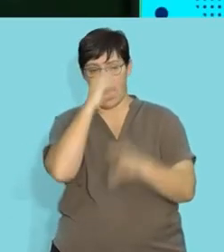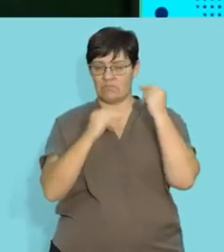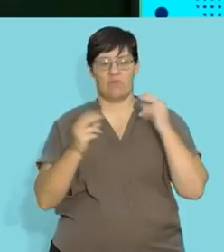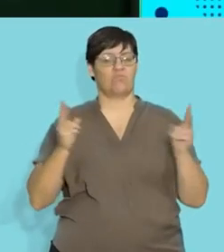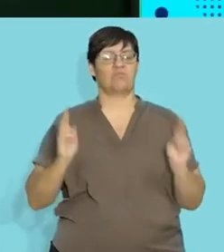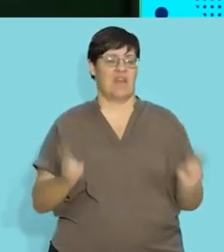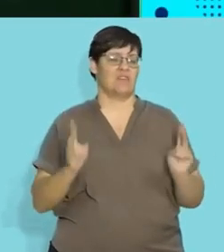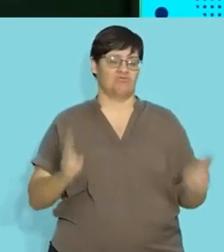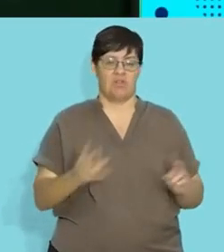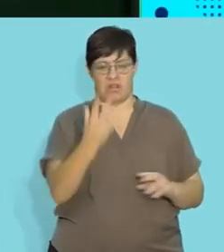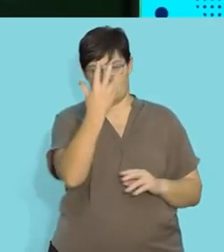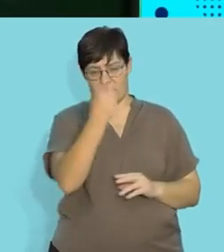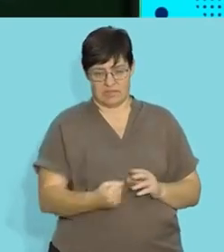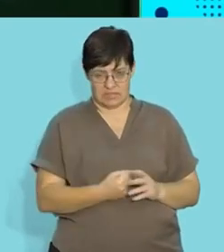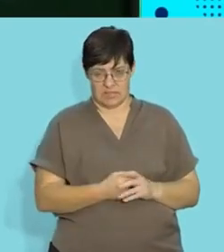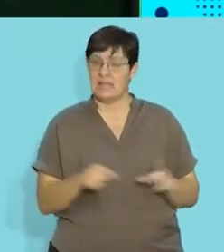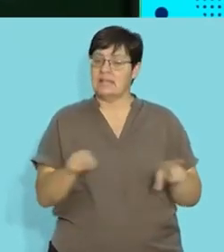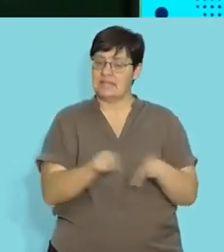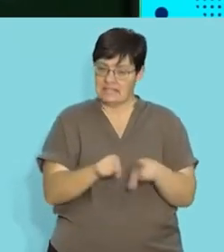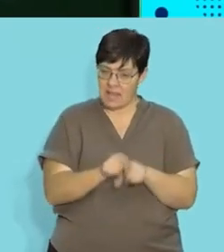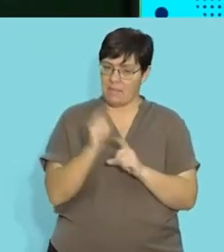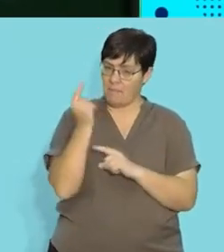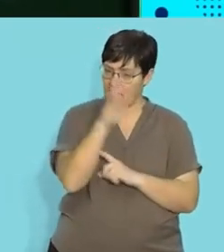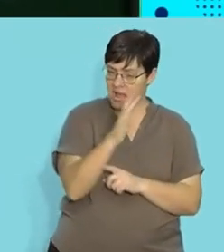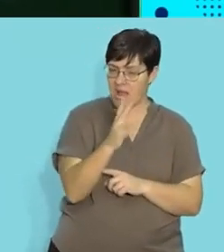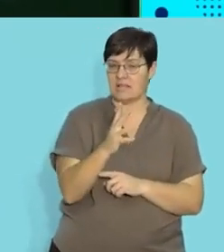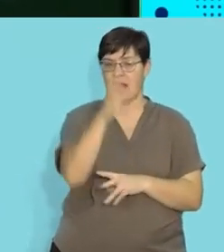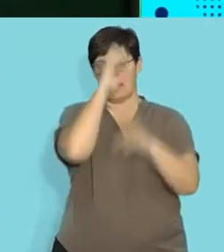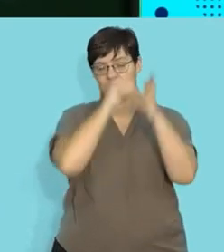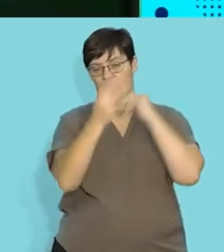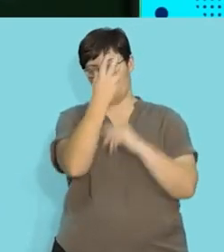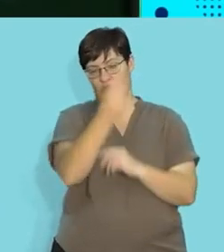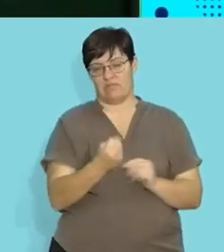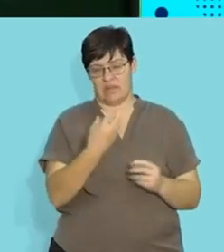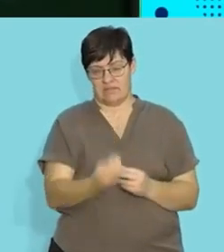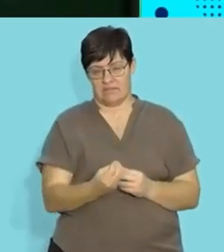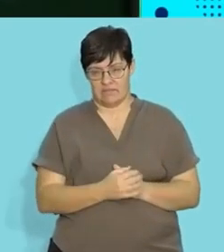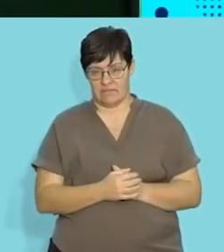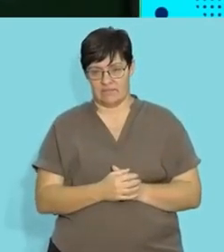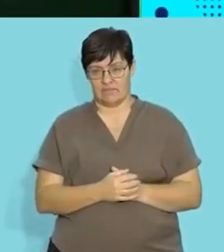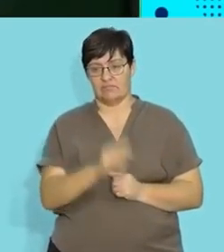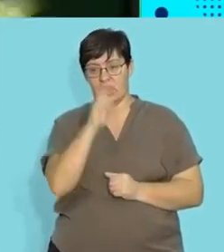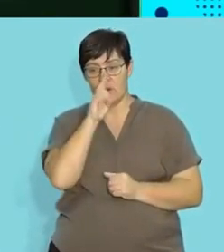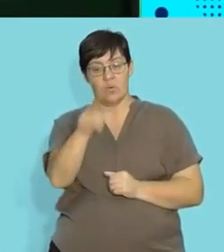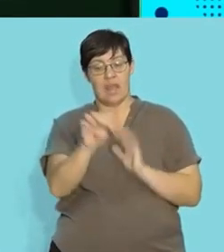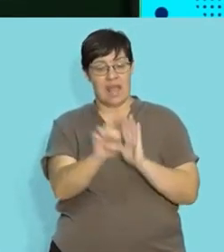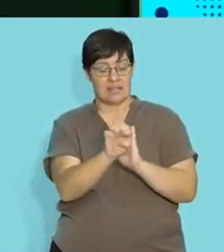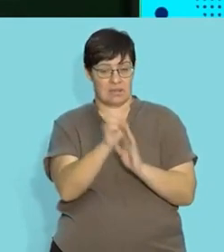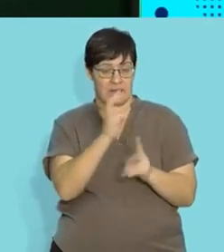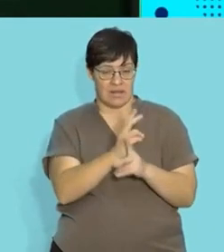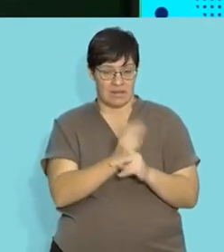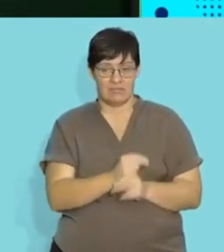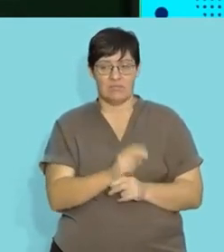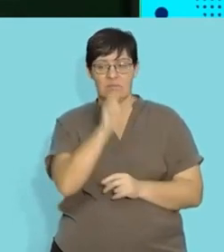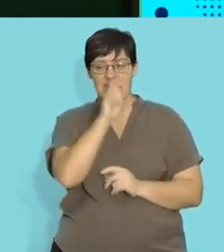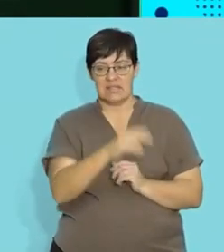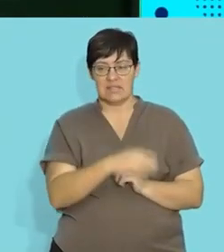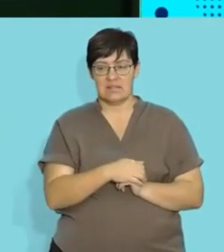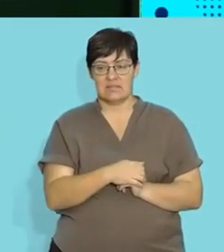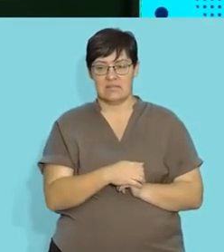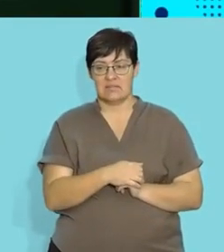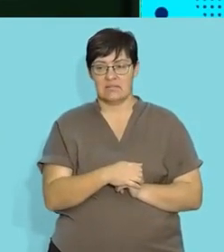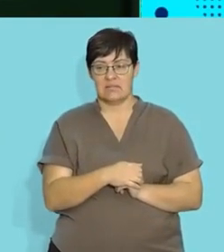is a natural phenomenon. Plants also experience this gravity. So, essentially, if you look at this example again, you can clearly